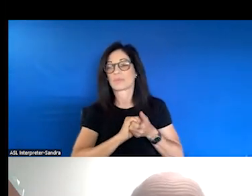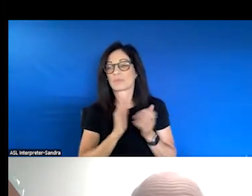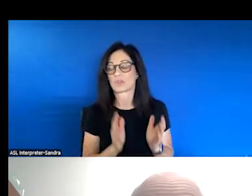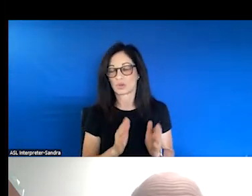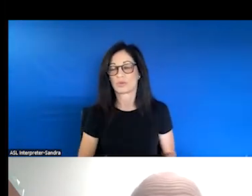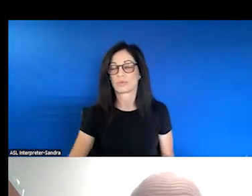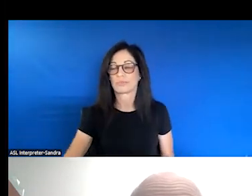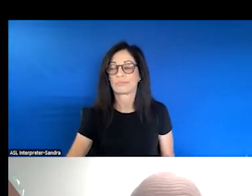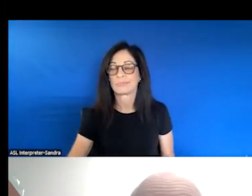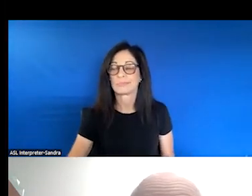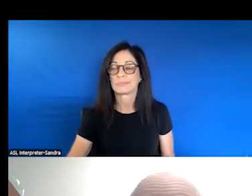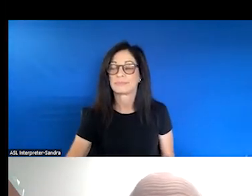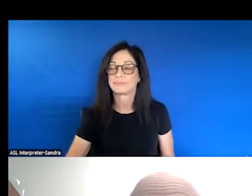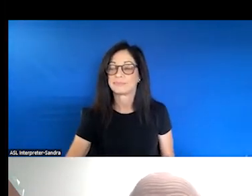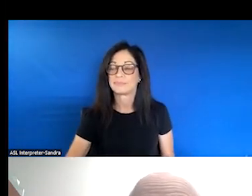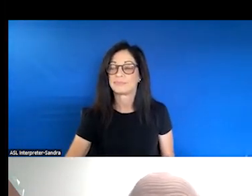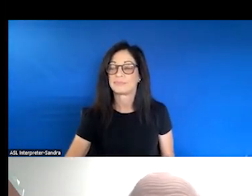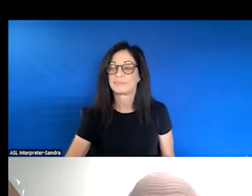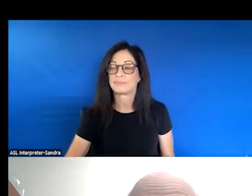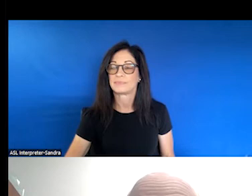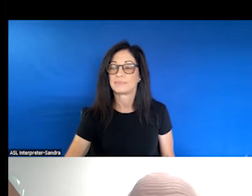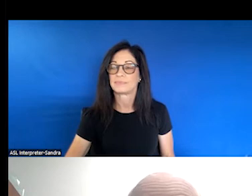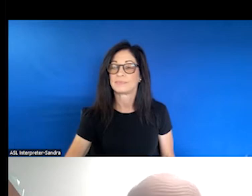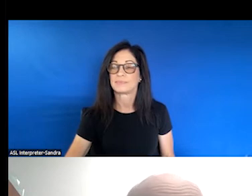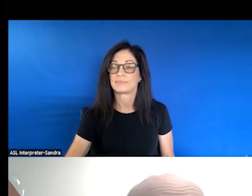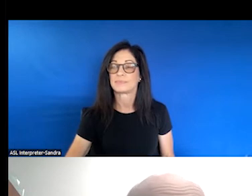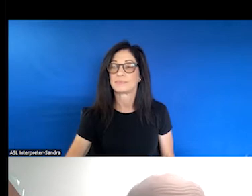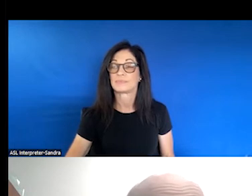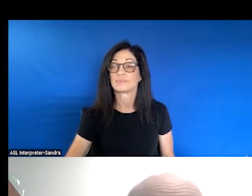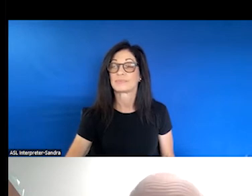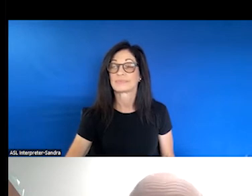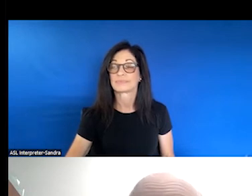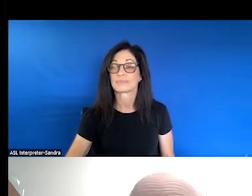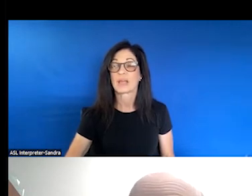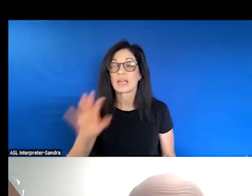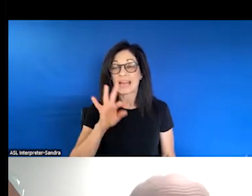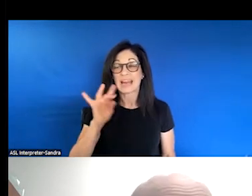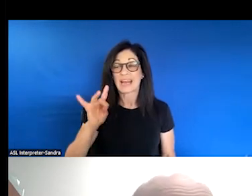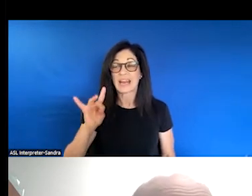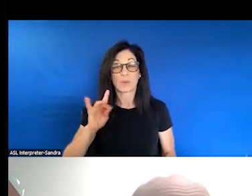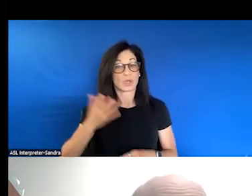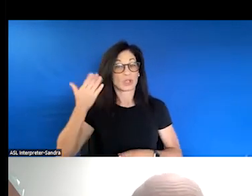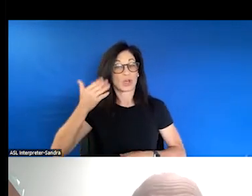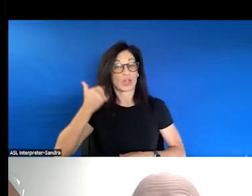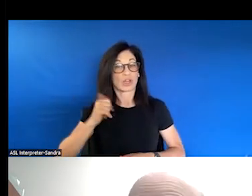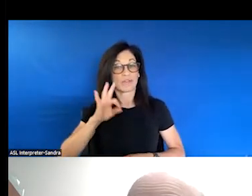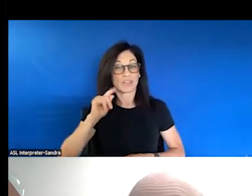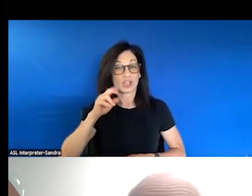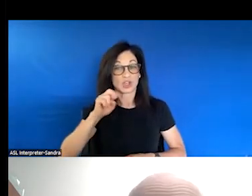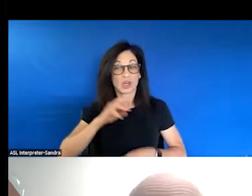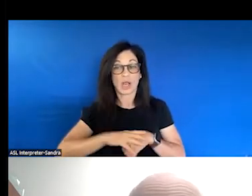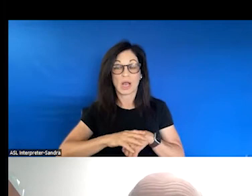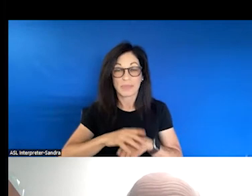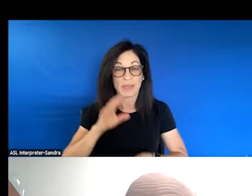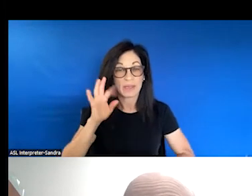988 was a major feature earlier this week at the NASHPD meetings. It was a